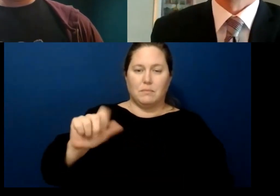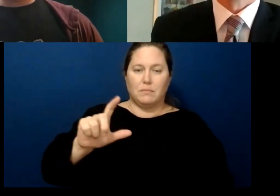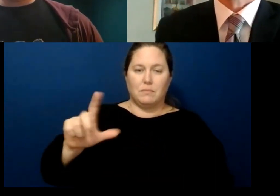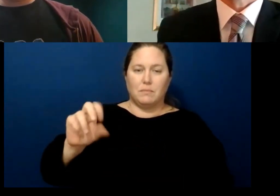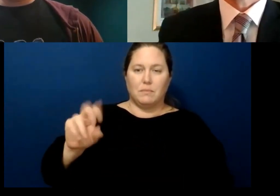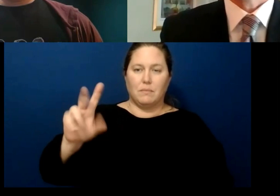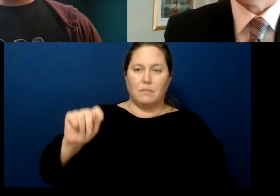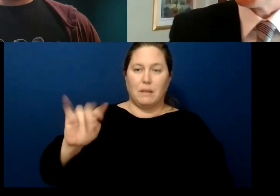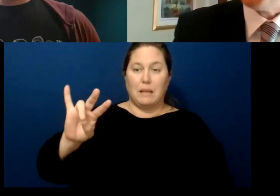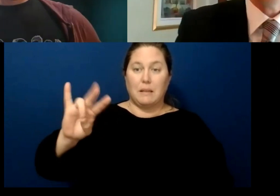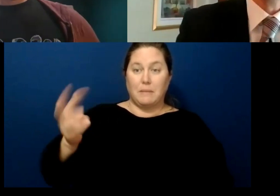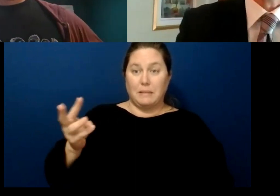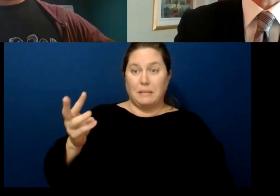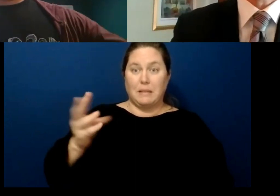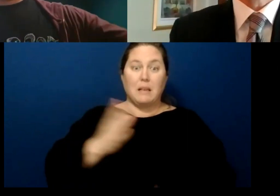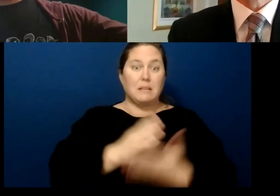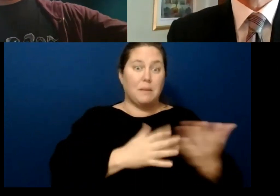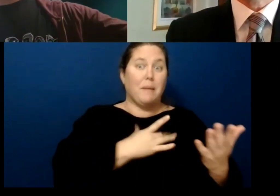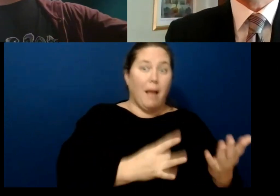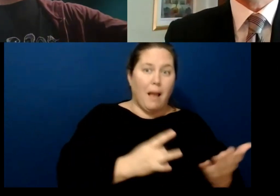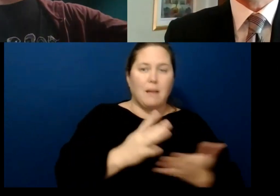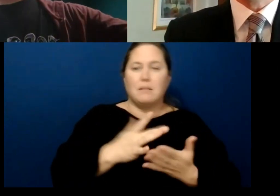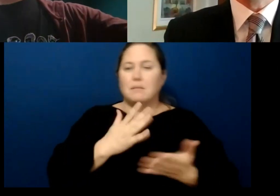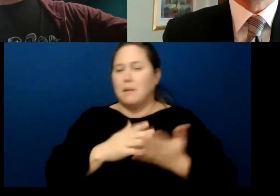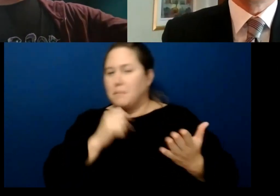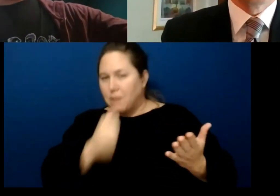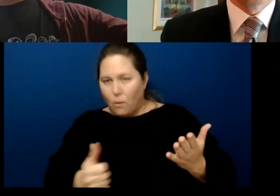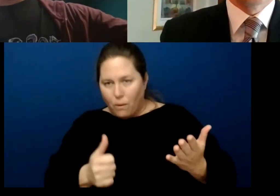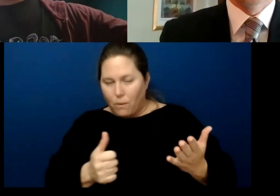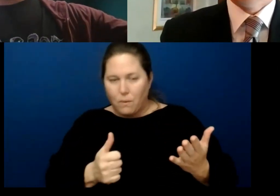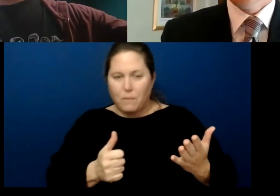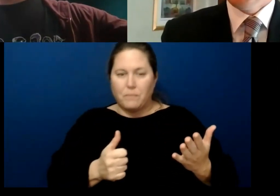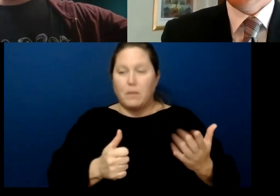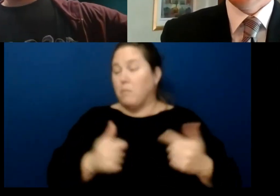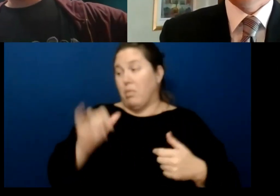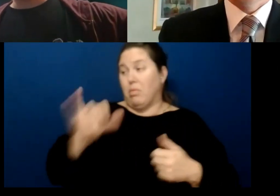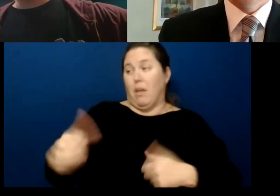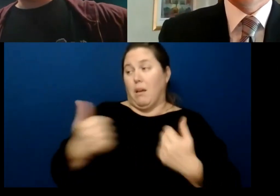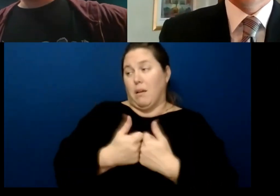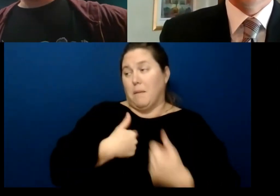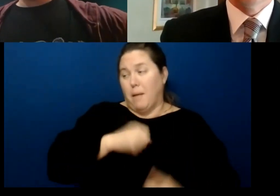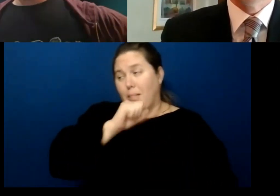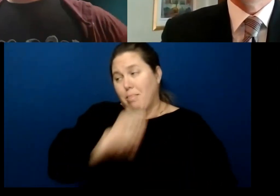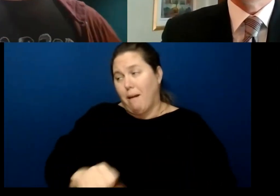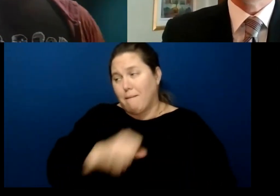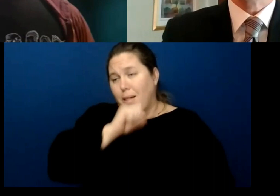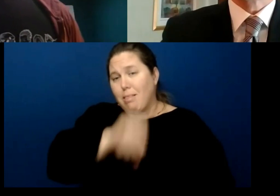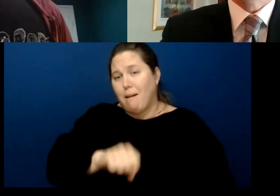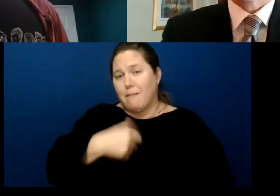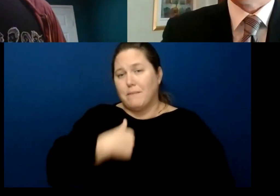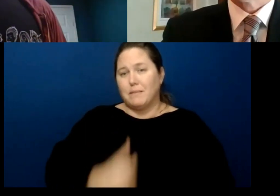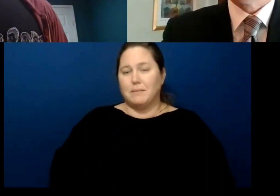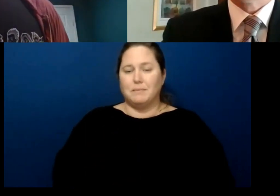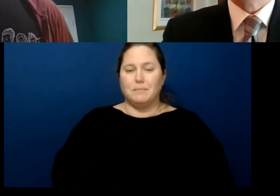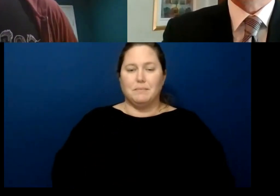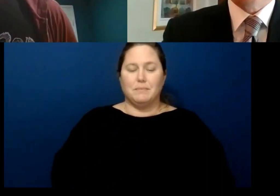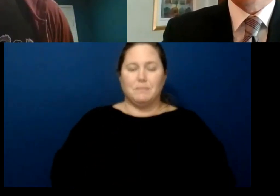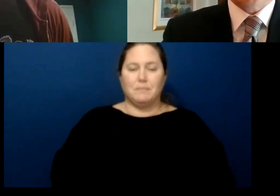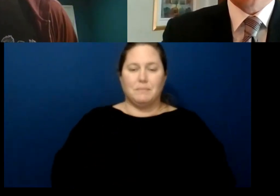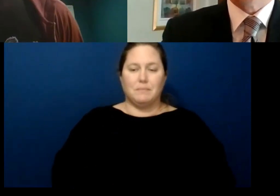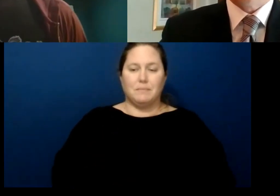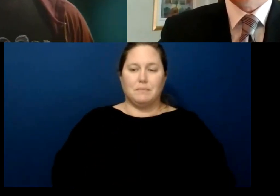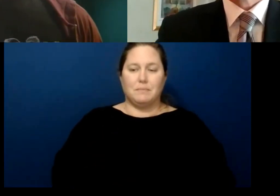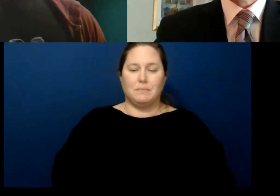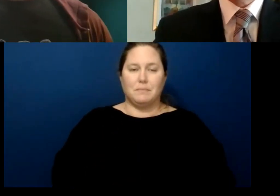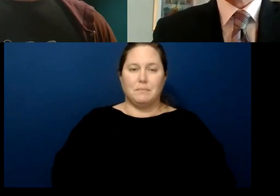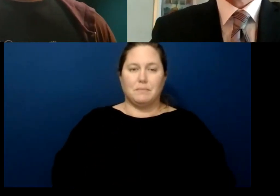people think it was great and some people don't. So I don't know. I mean, I love the game. I love Fallout 76. Okay, as we start to wrap